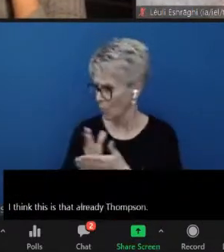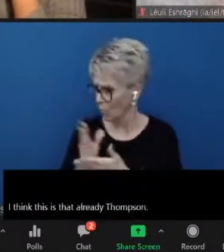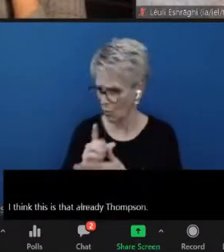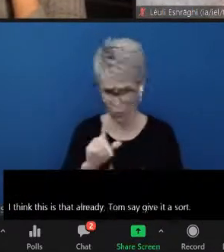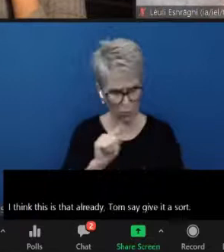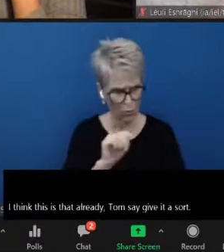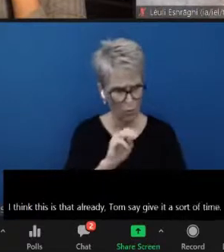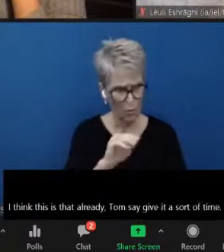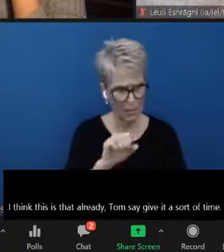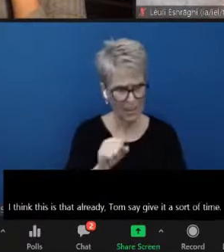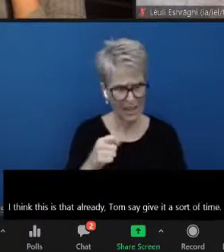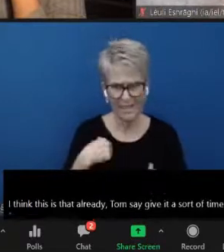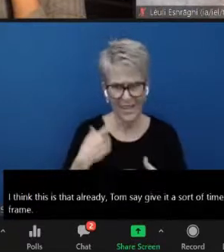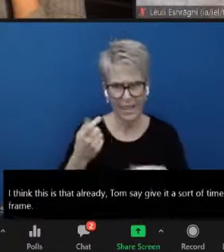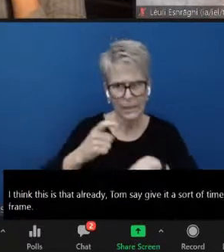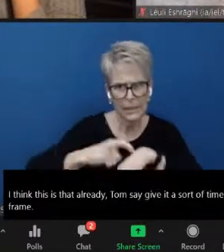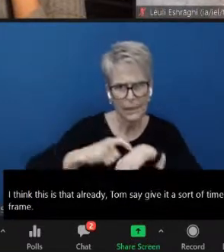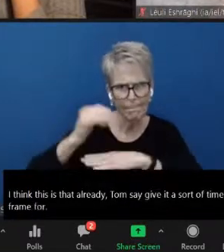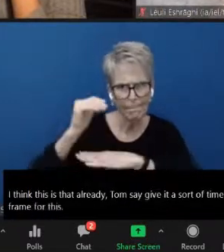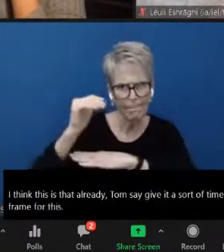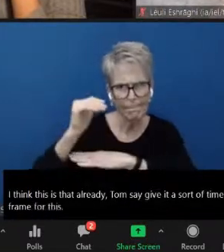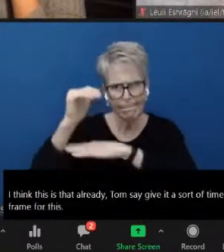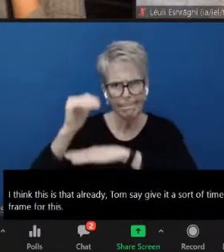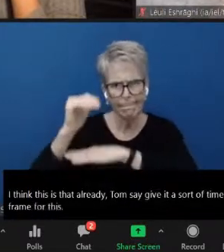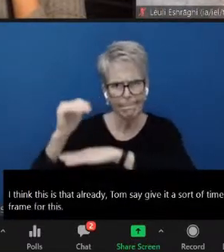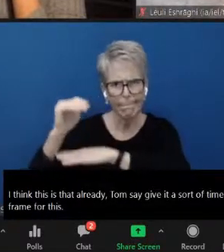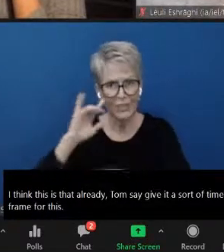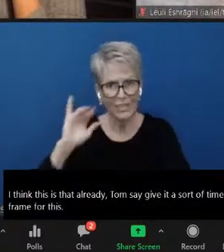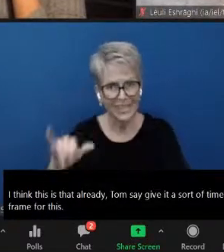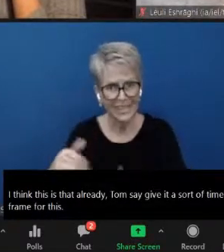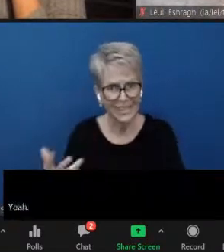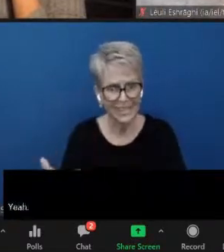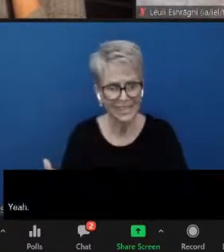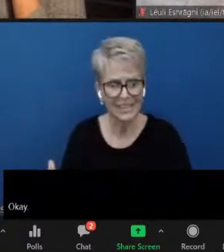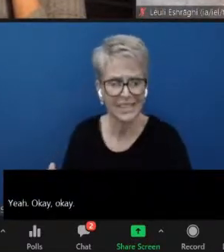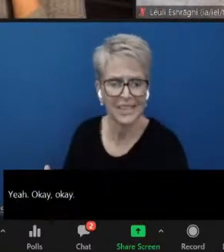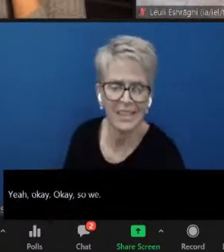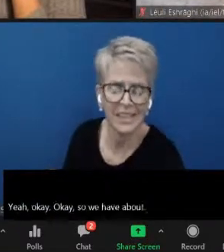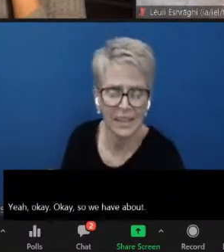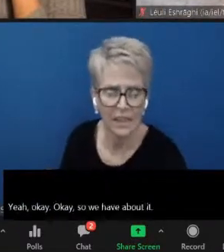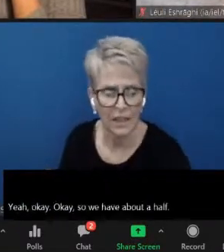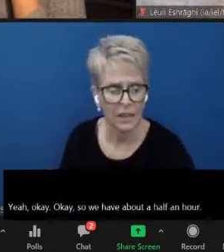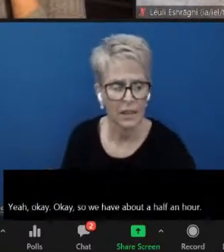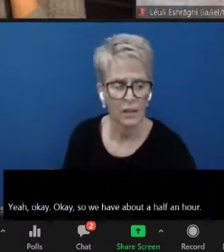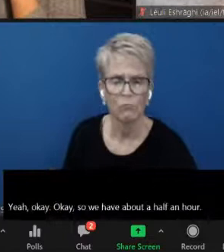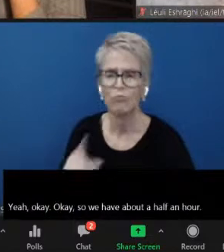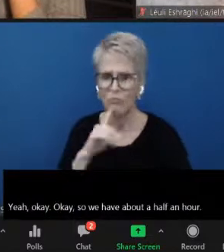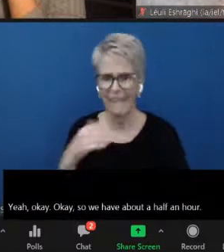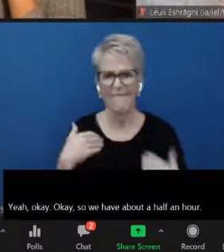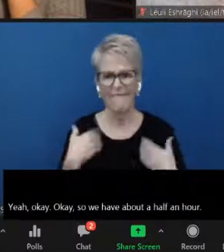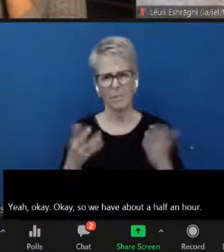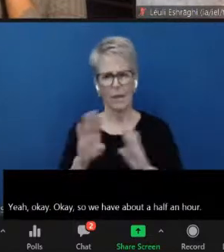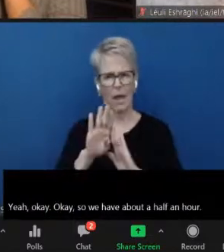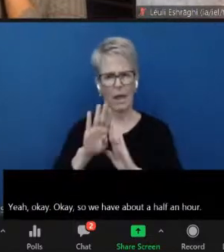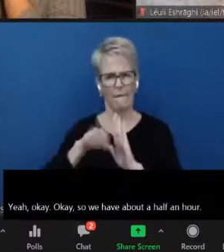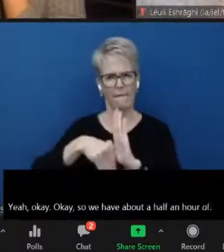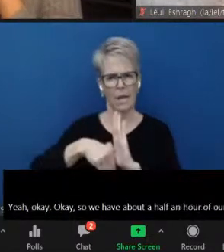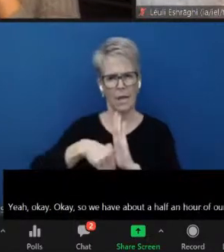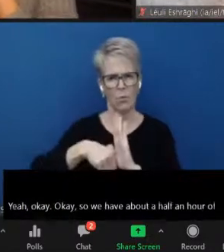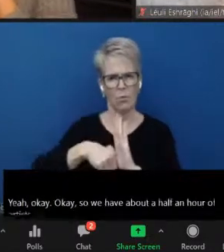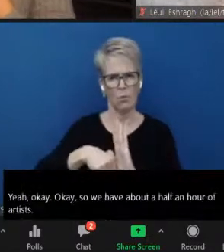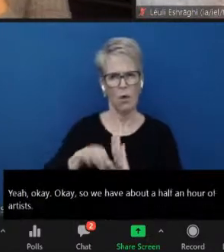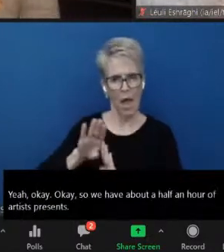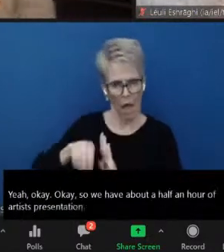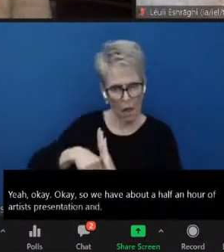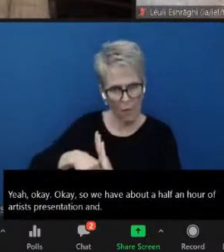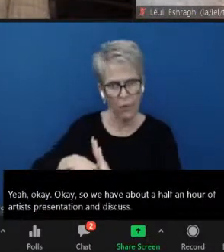sort of time frame for this? Is that okay? Okay, so we have about a half an hour of artist